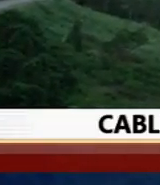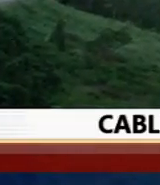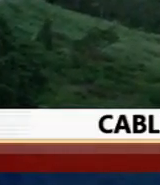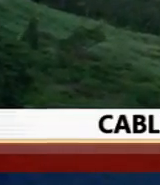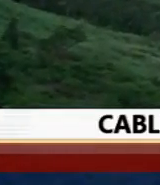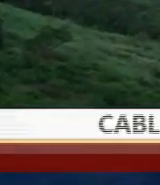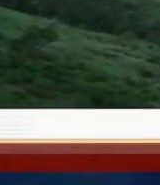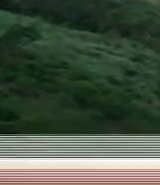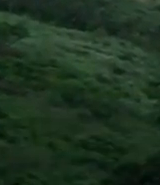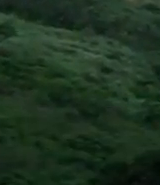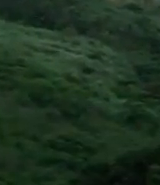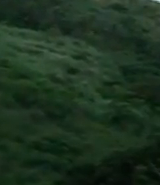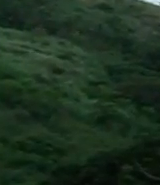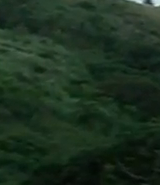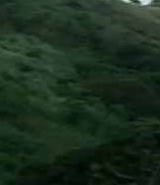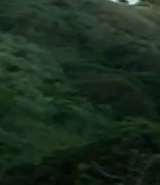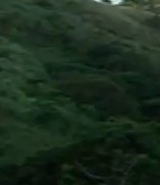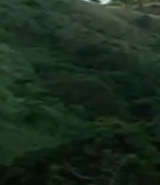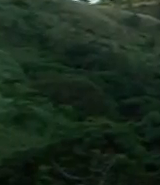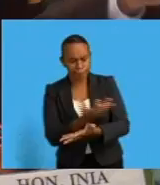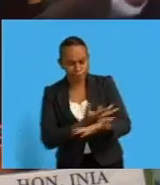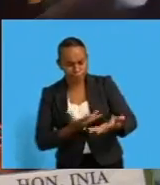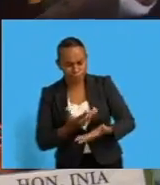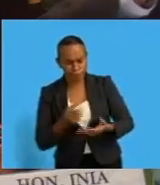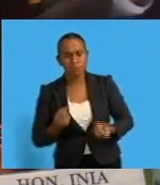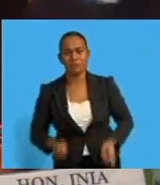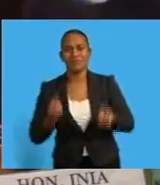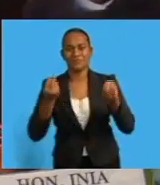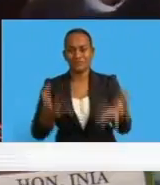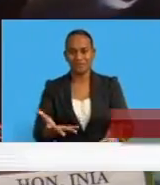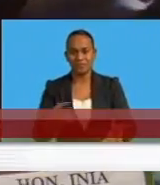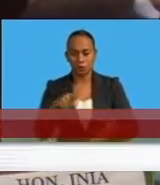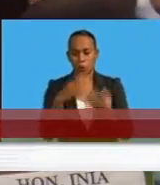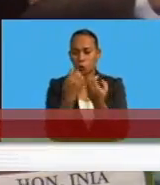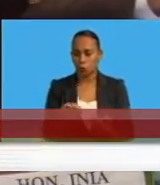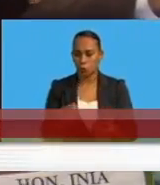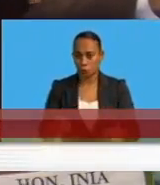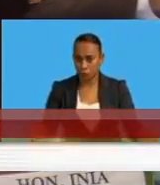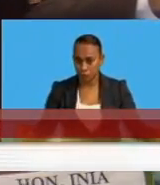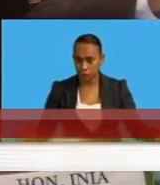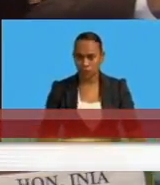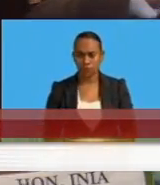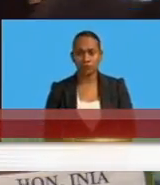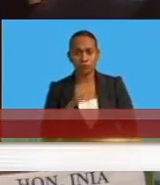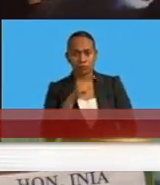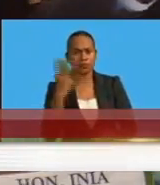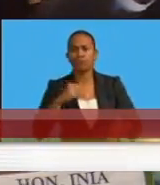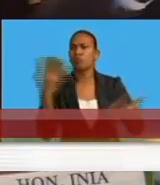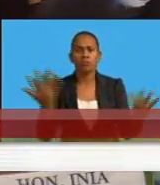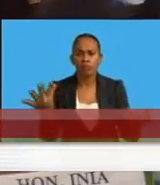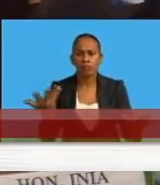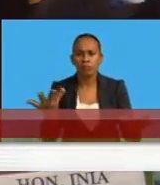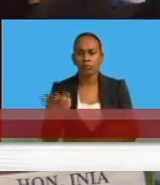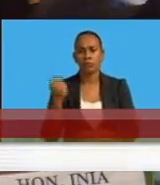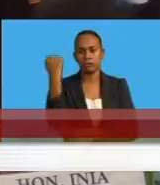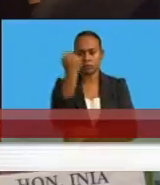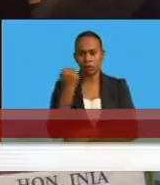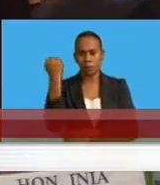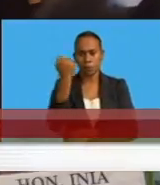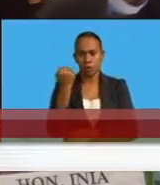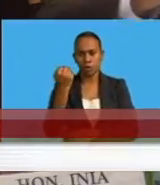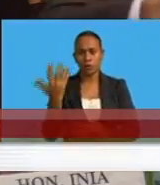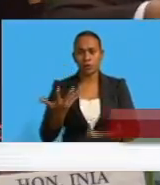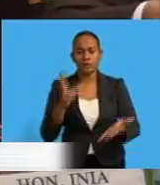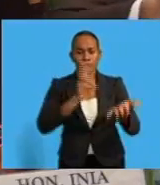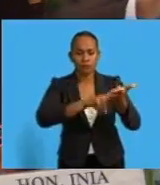undersea fiber optic cables to supply the spur. This cable is coming from Samoa to Batuanga, and it